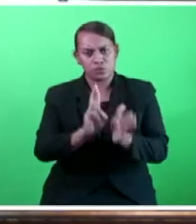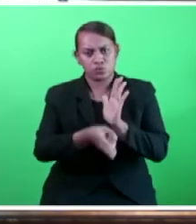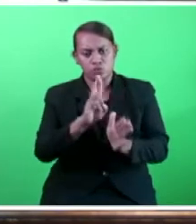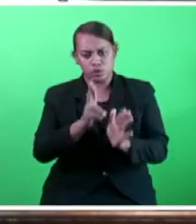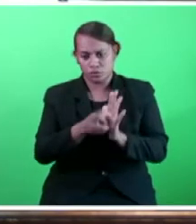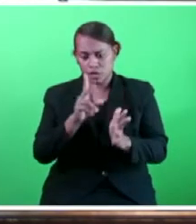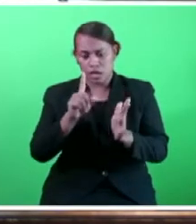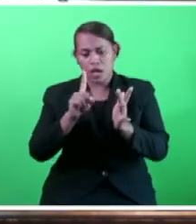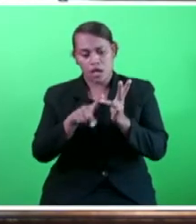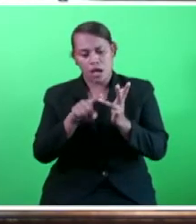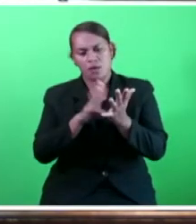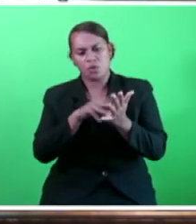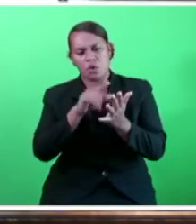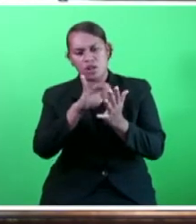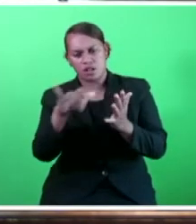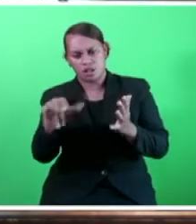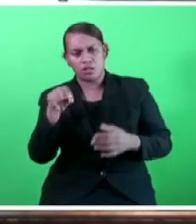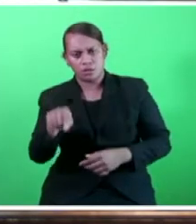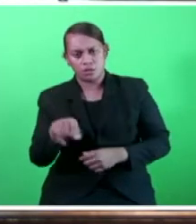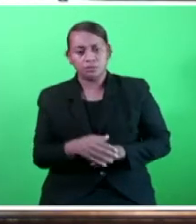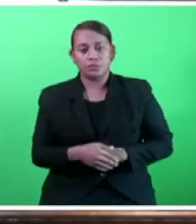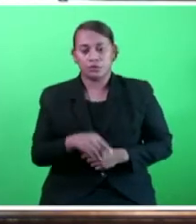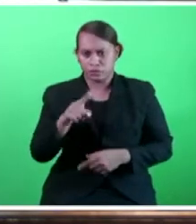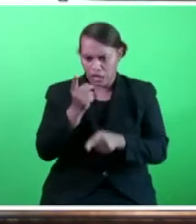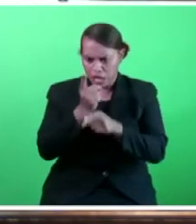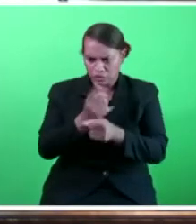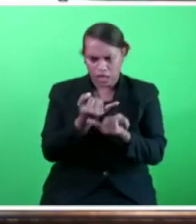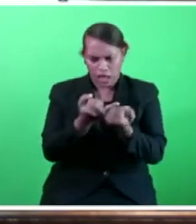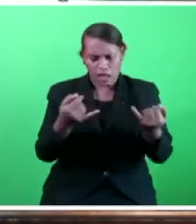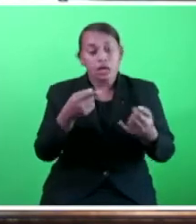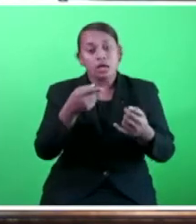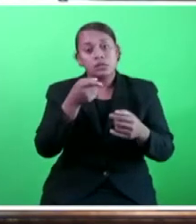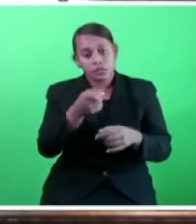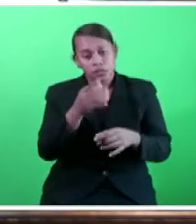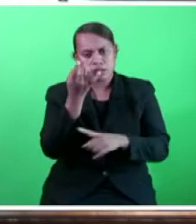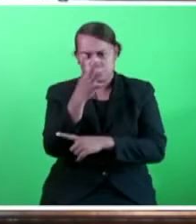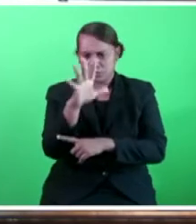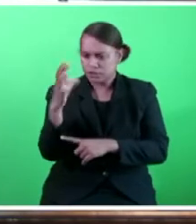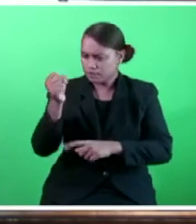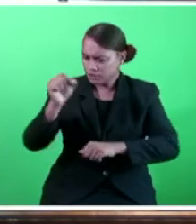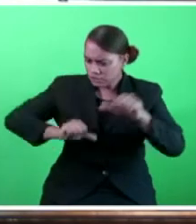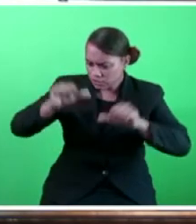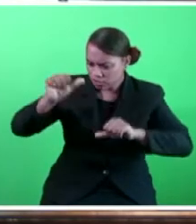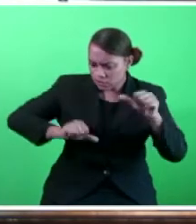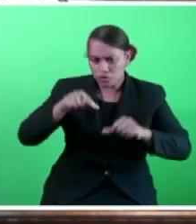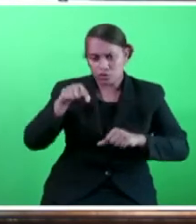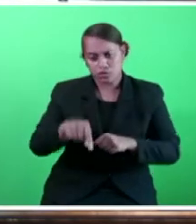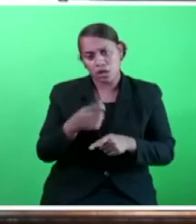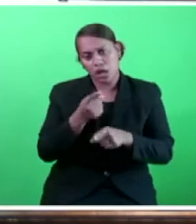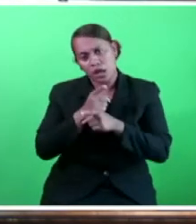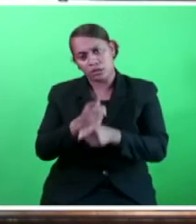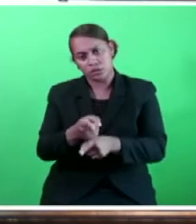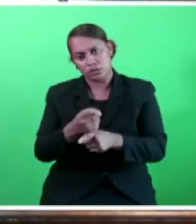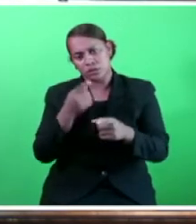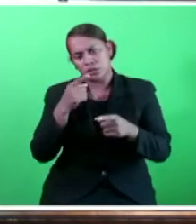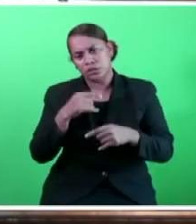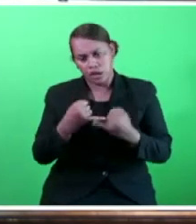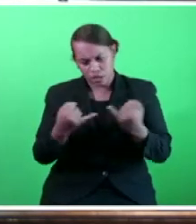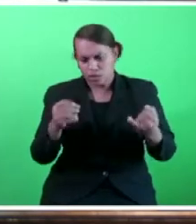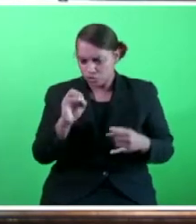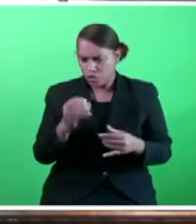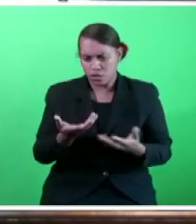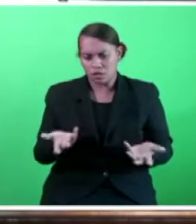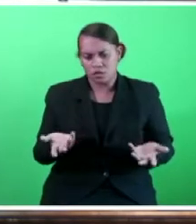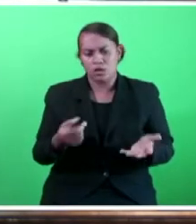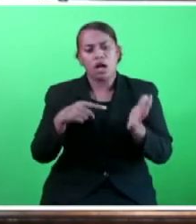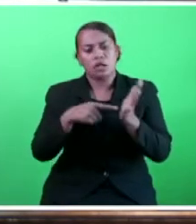guidelines, and they had an independent assessment of the OMRS guidelines. The terms of the reference for the review